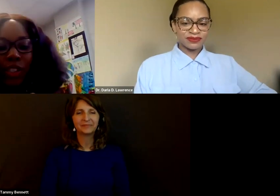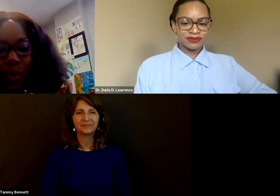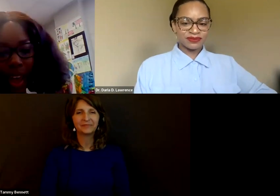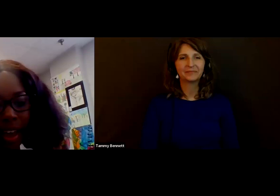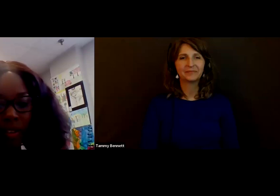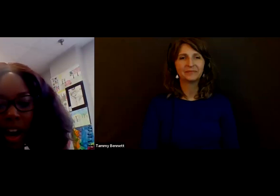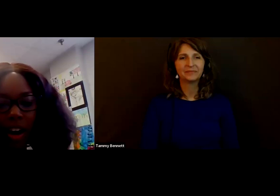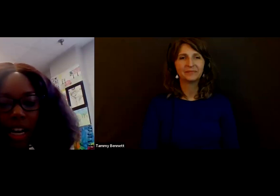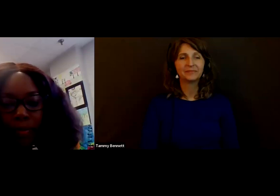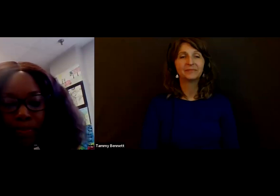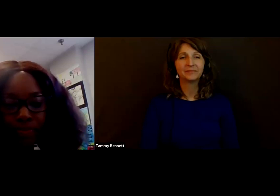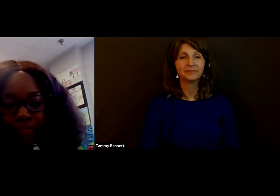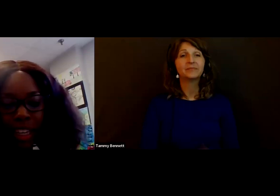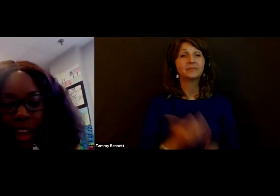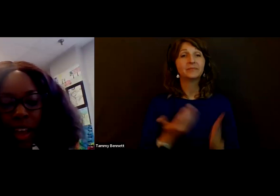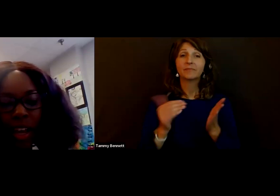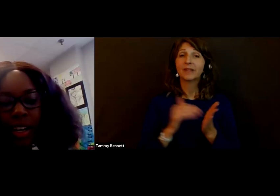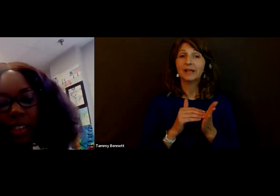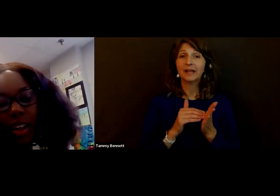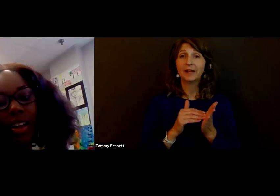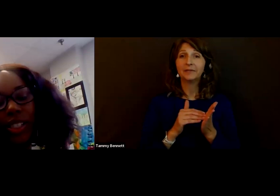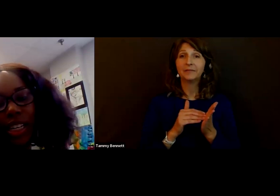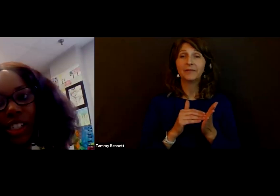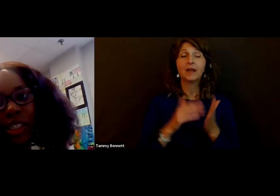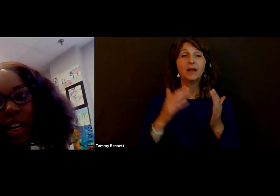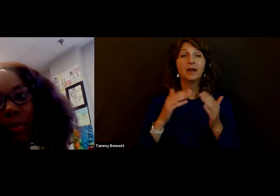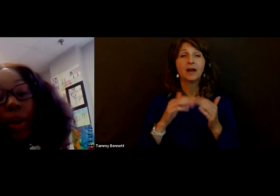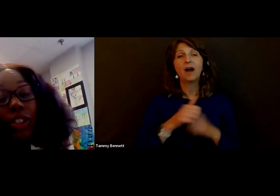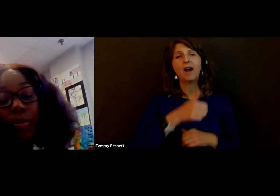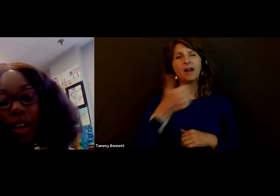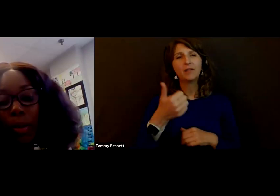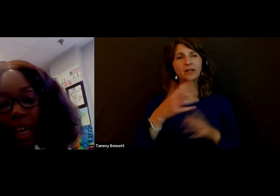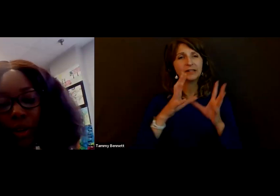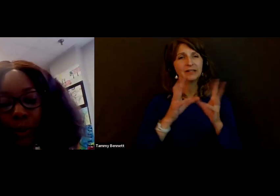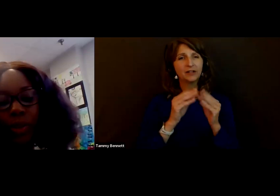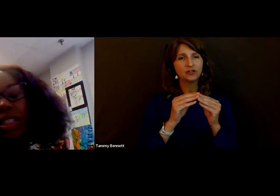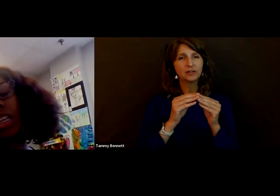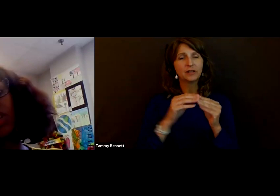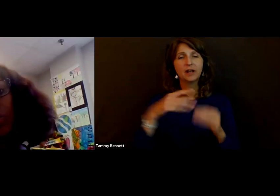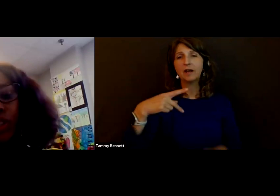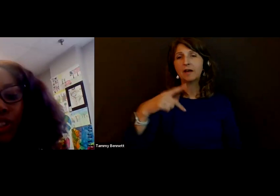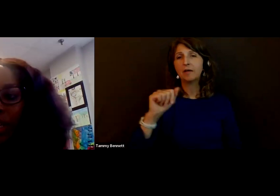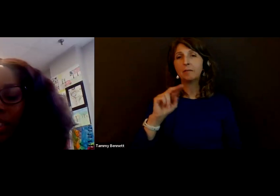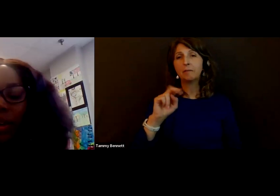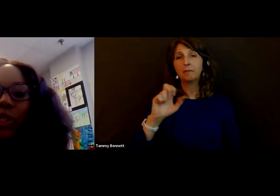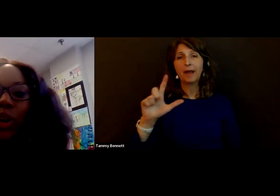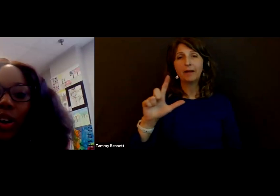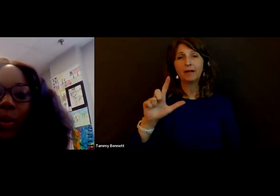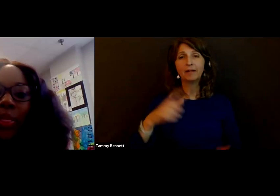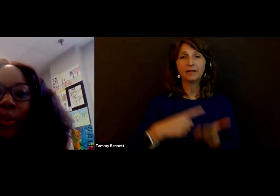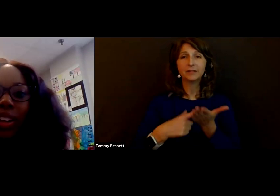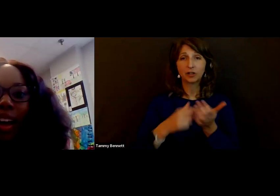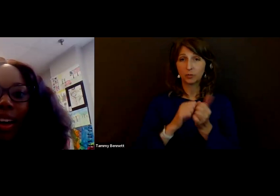Once again, we do have our another session. It will actually be a panel discussion with students that will